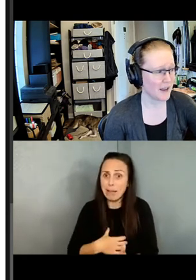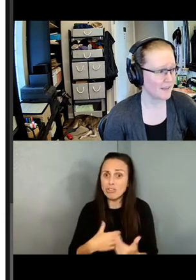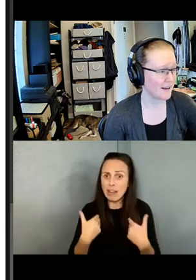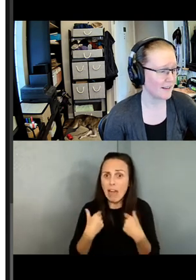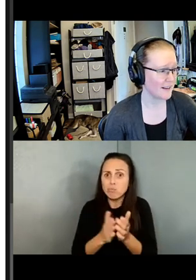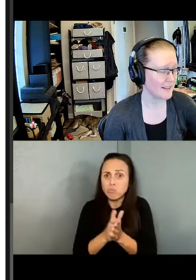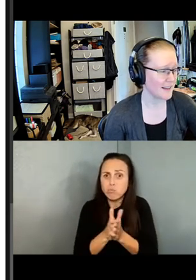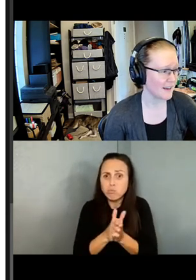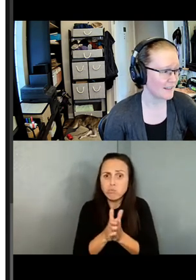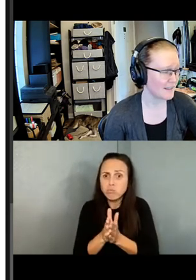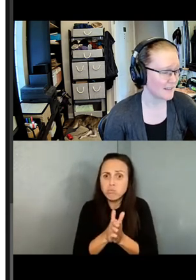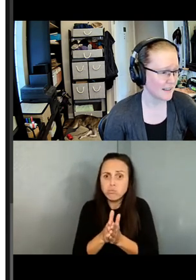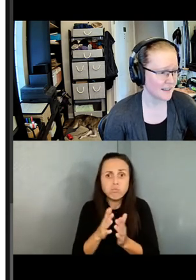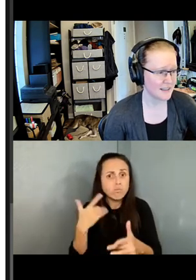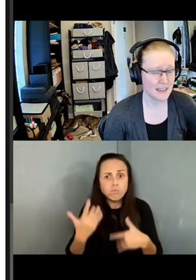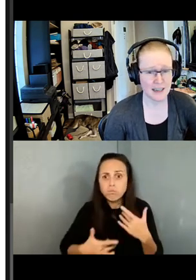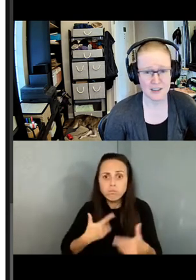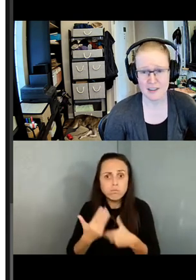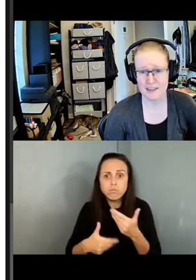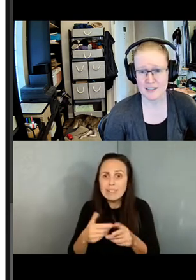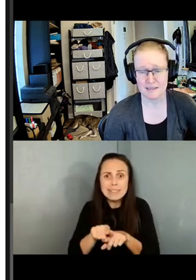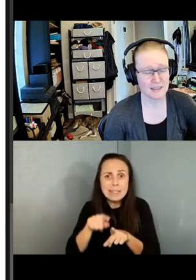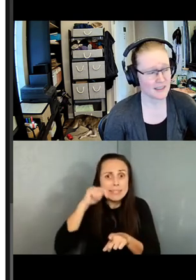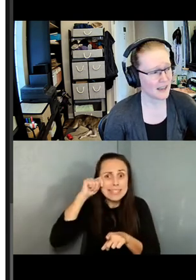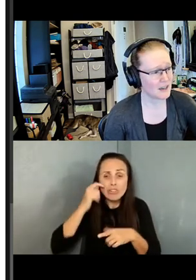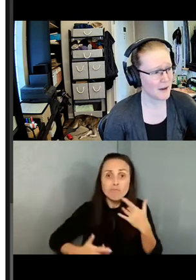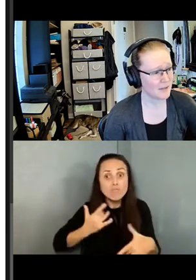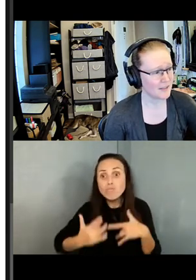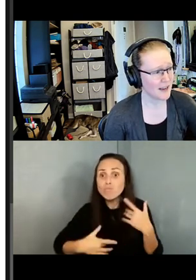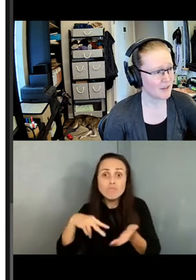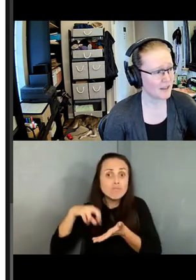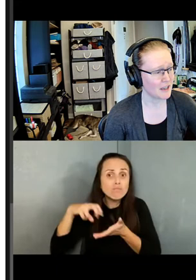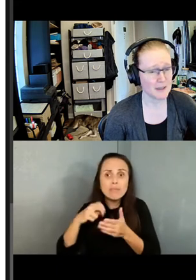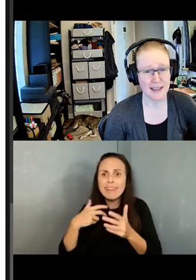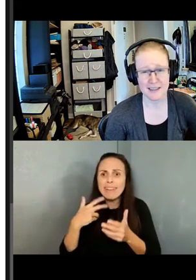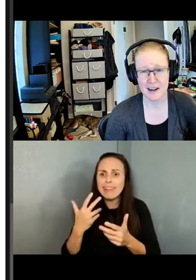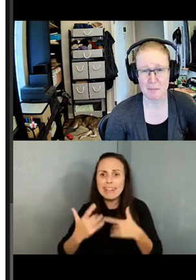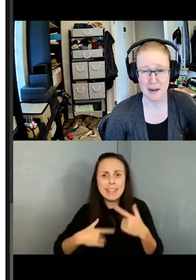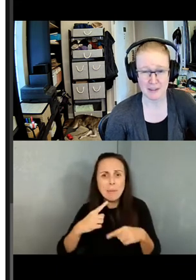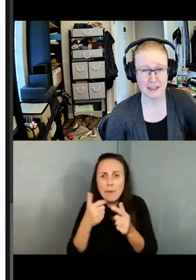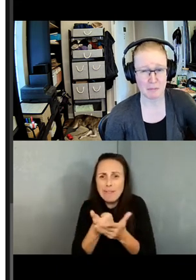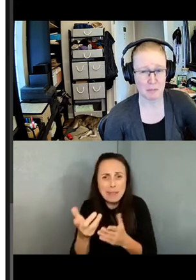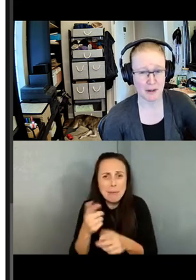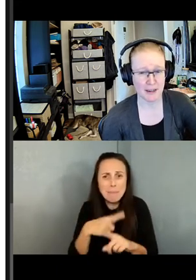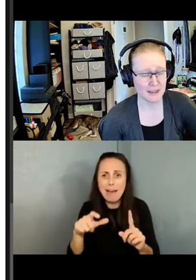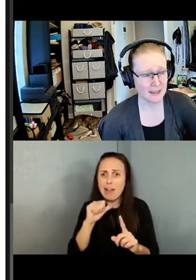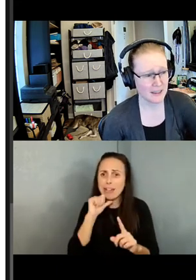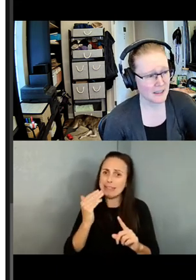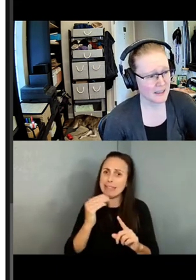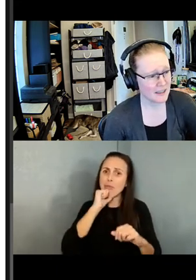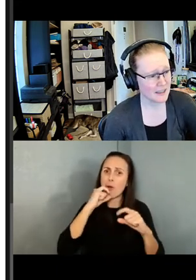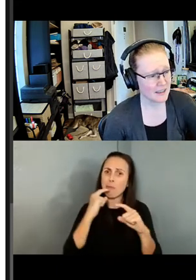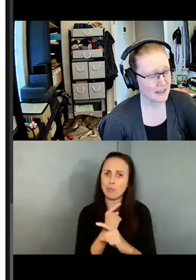in the way that an excited teenager is excited about everything, but that's not apparently appropriate.